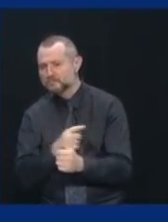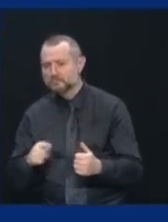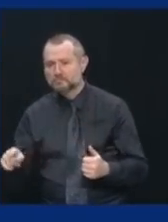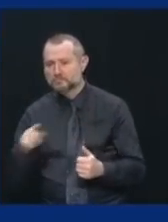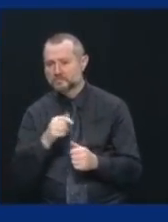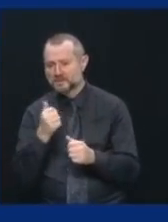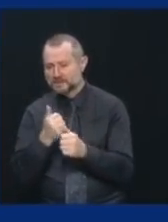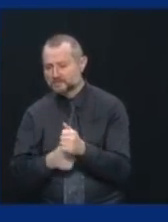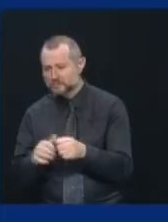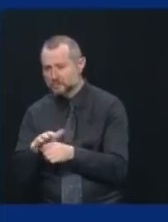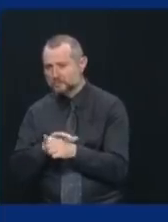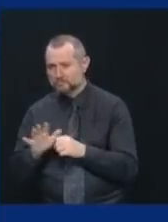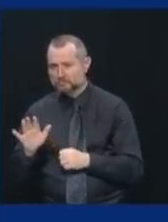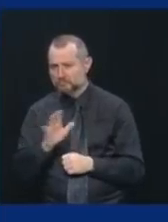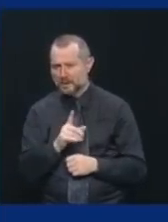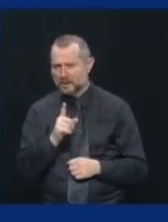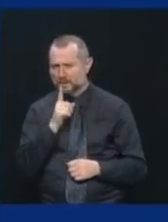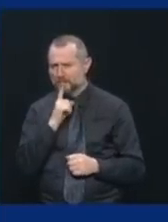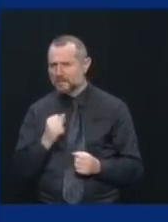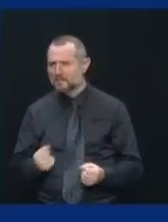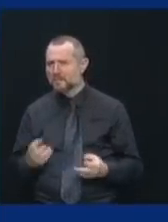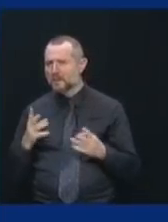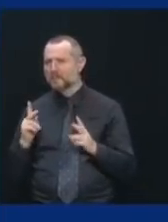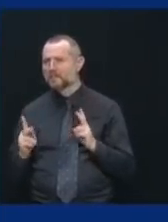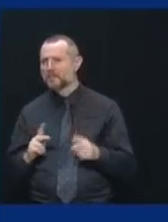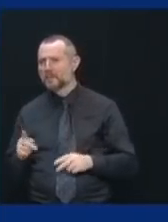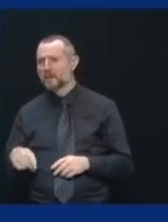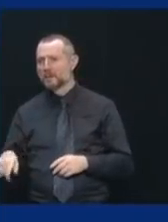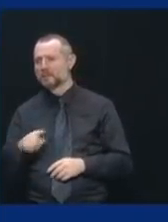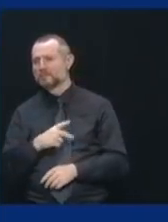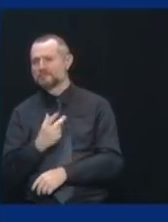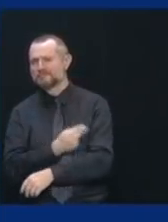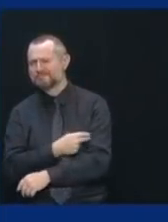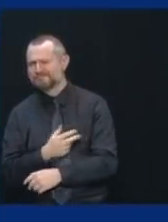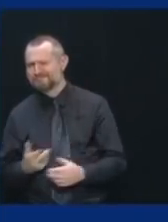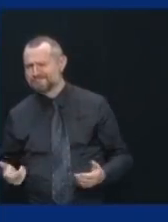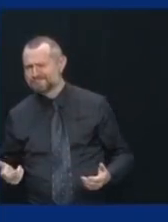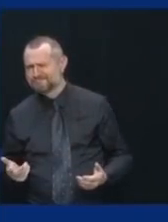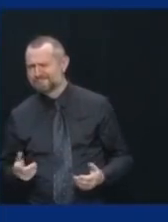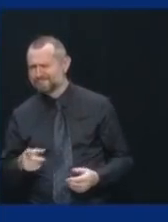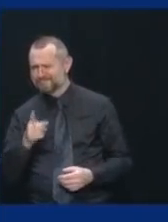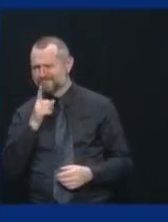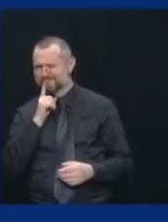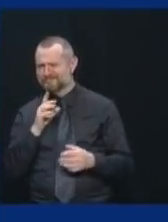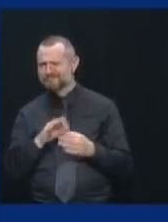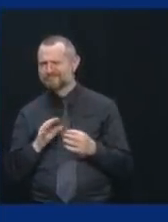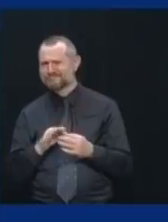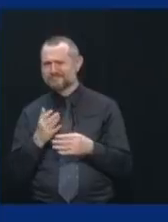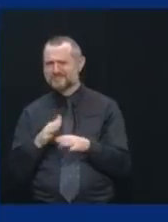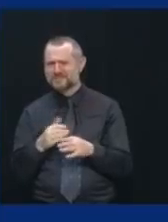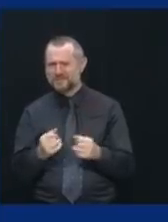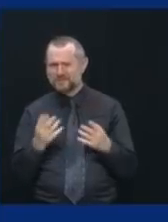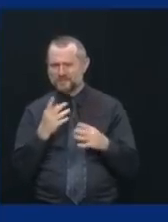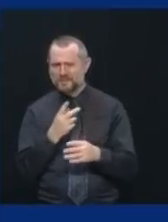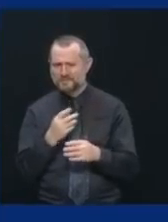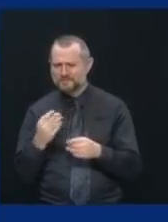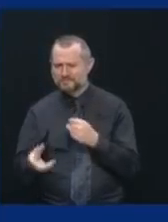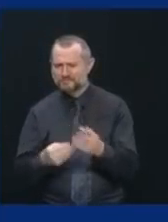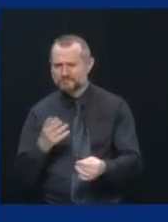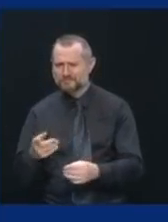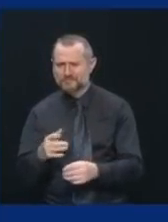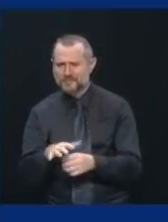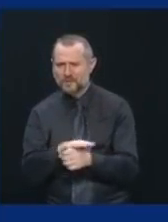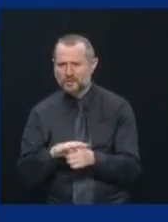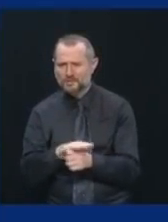but not how many people have actually been vaccinated. The site also doesn't provide any breakdown of how much vaccine is being delivered to different parts of the